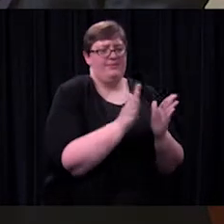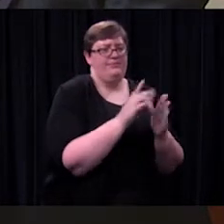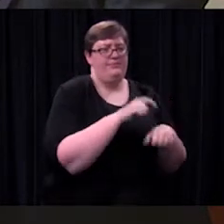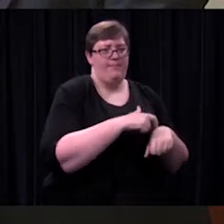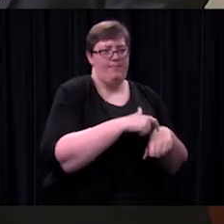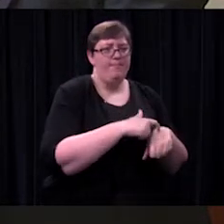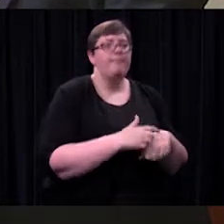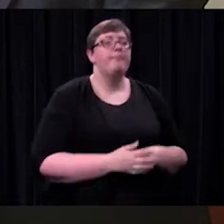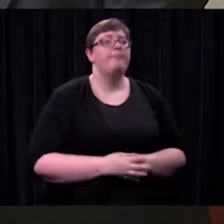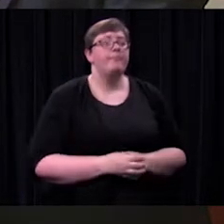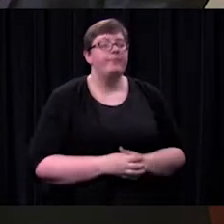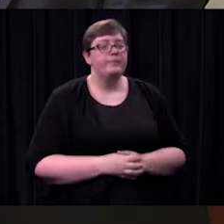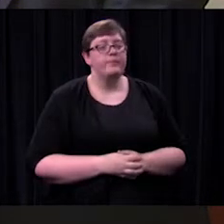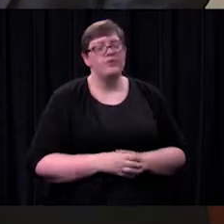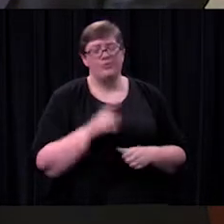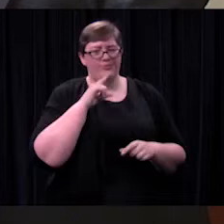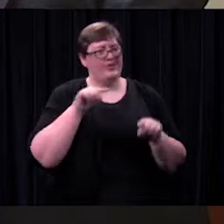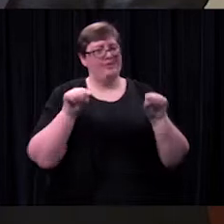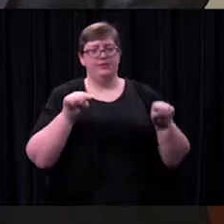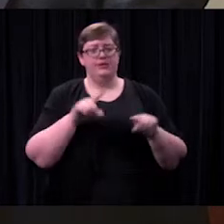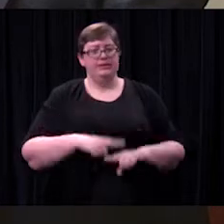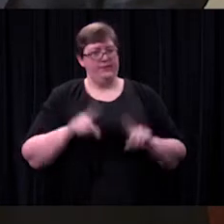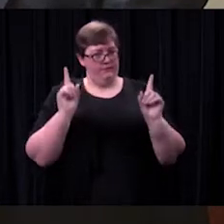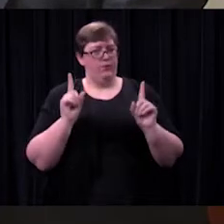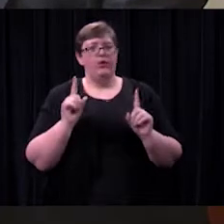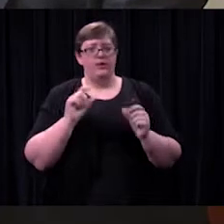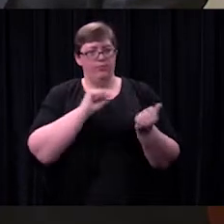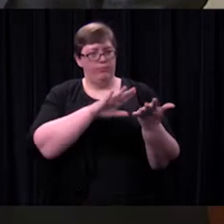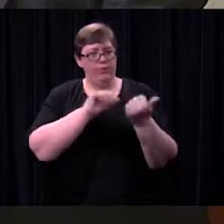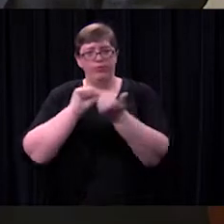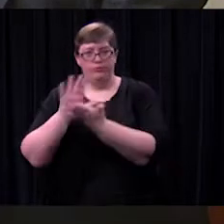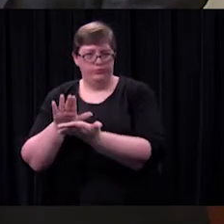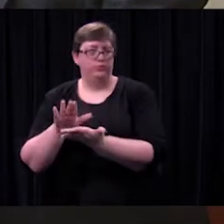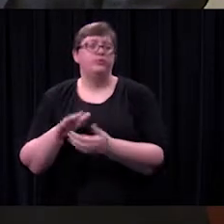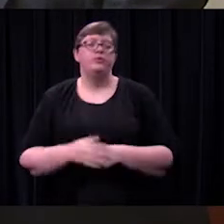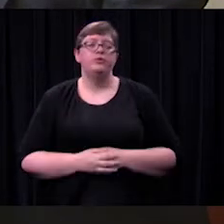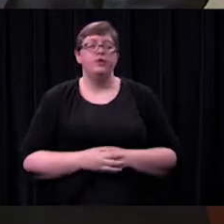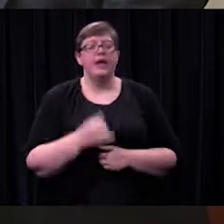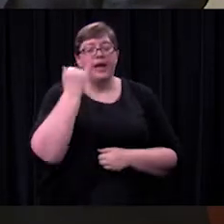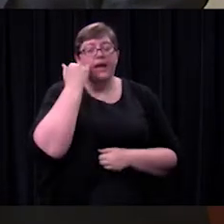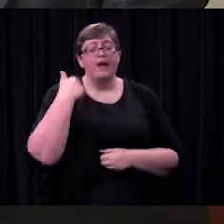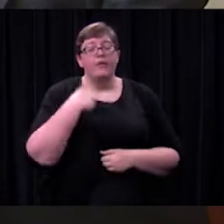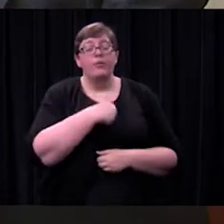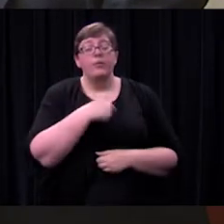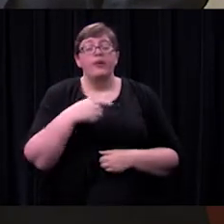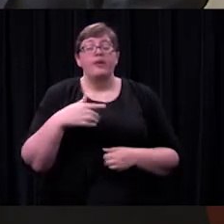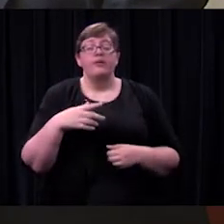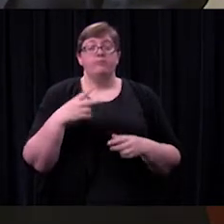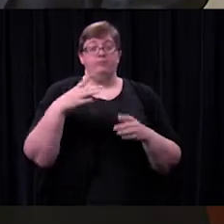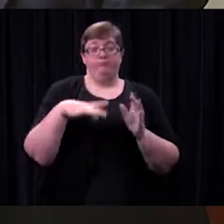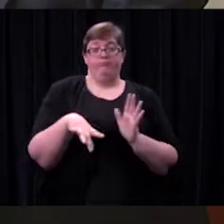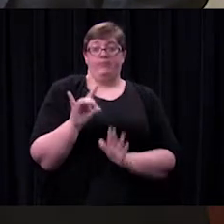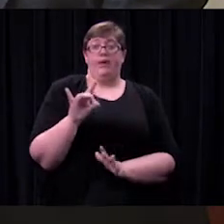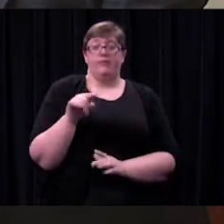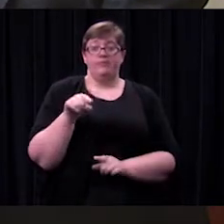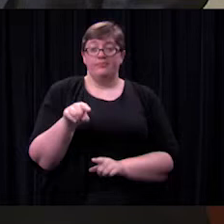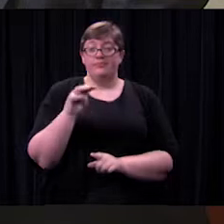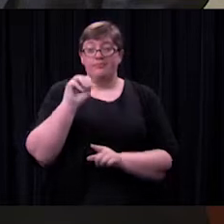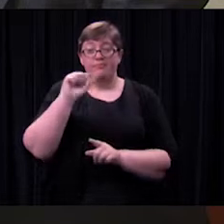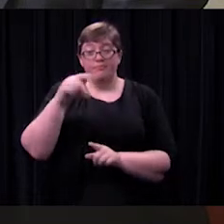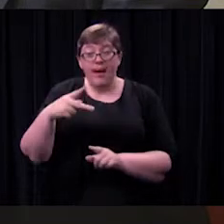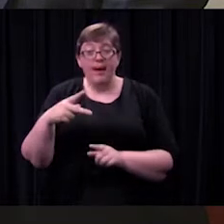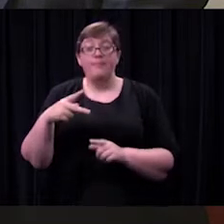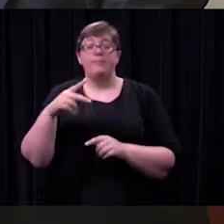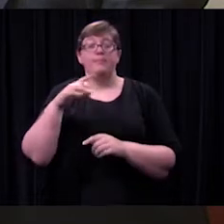things. If we find, though, that we are moving MAP scores and Kansas assessment scores are